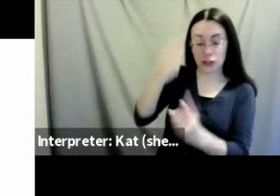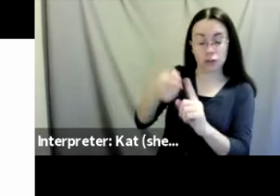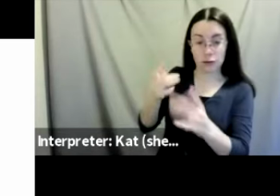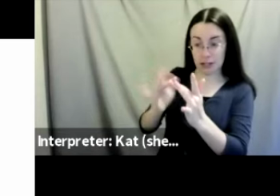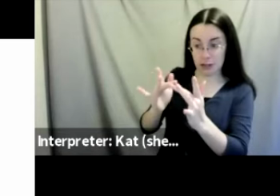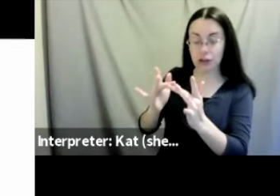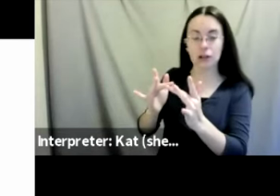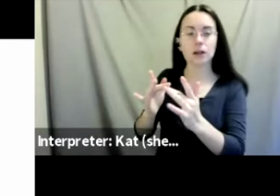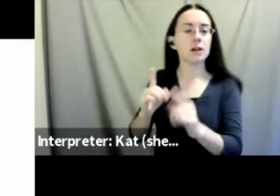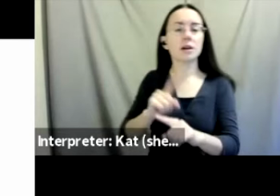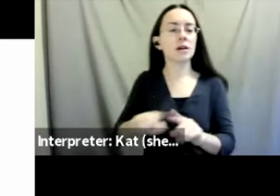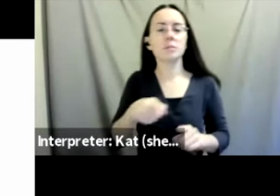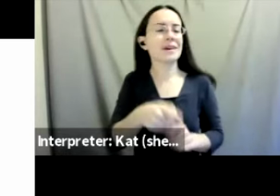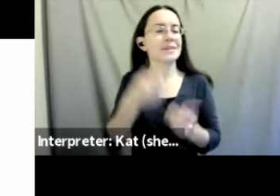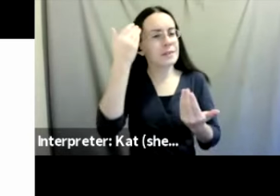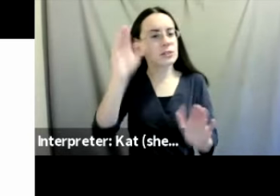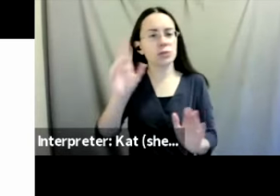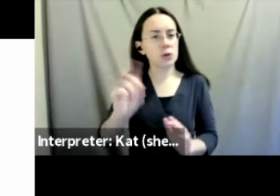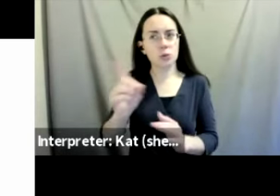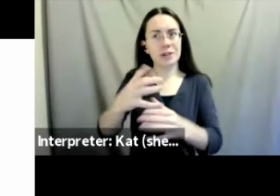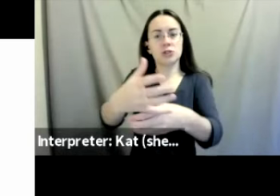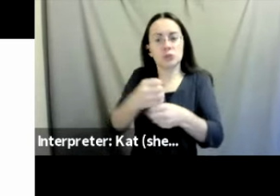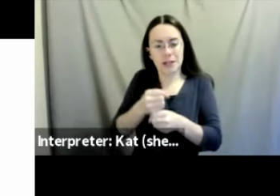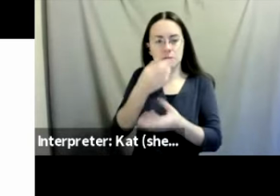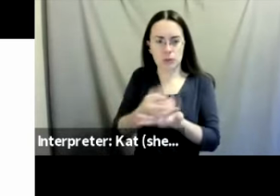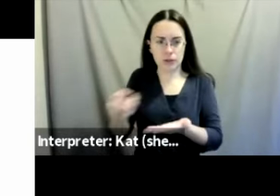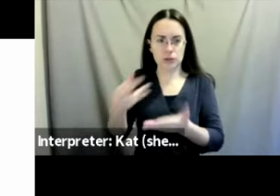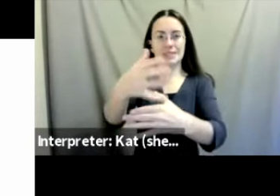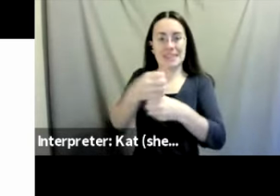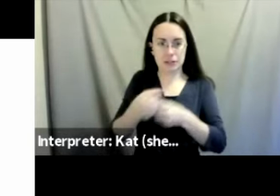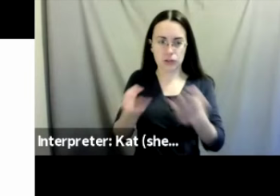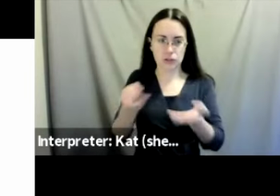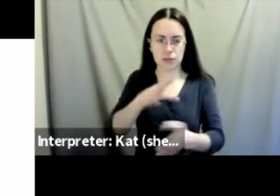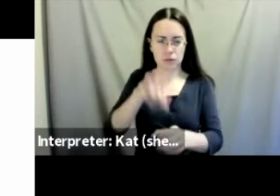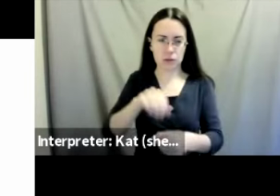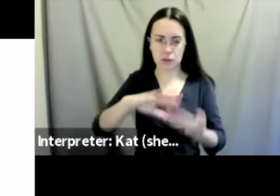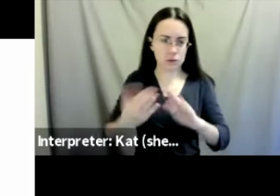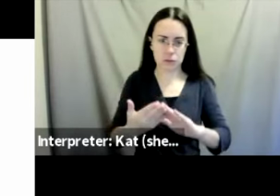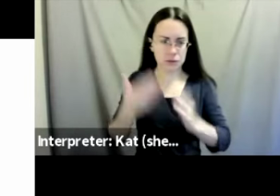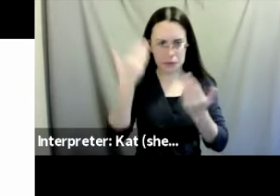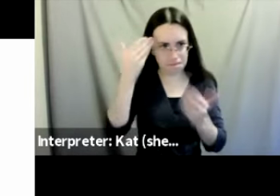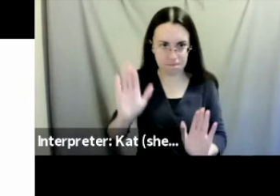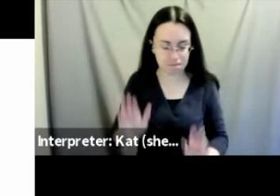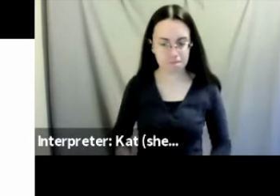to go to get these resources in their communities.